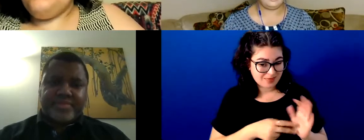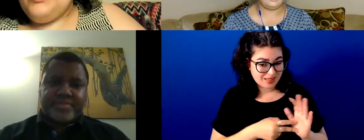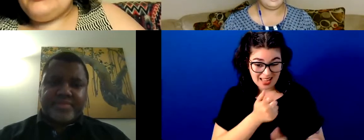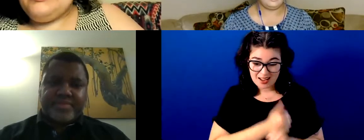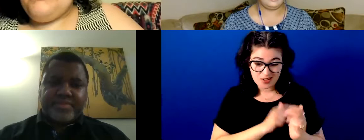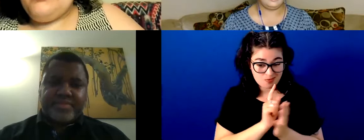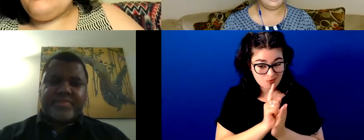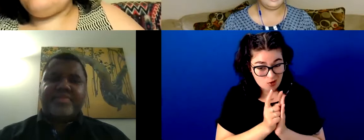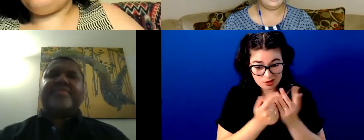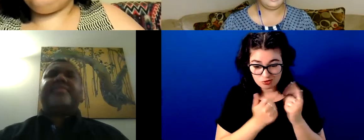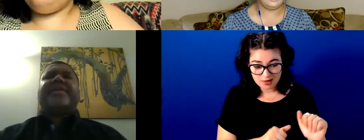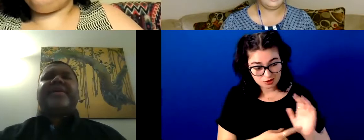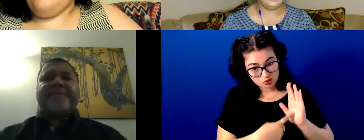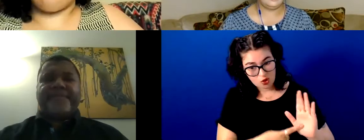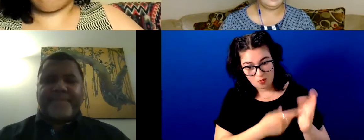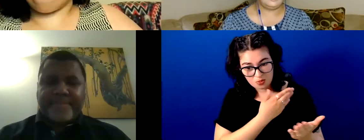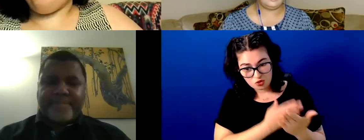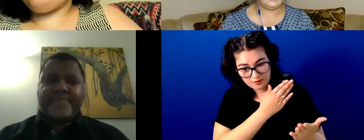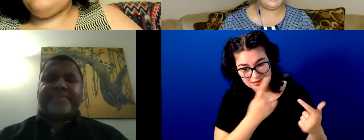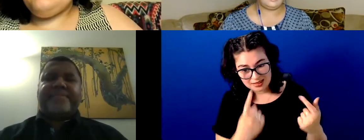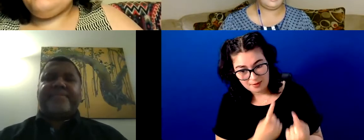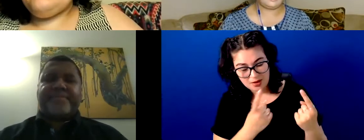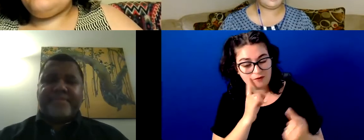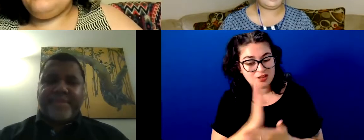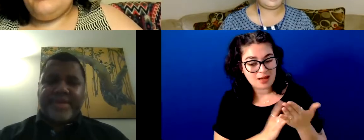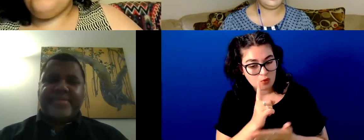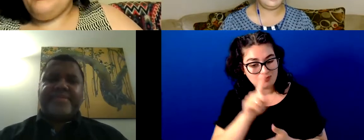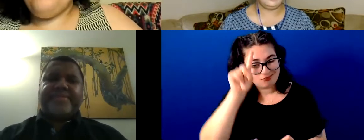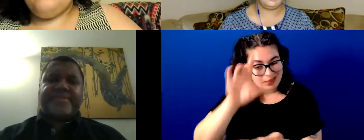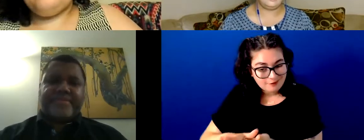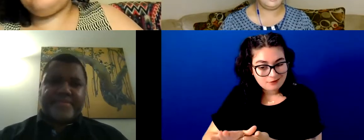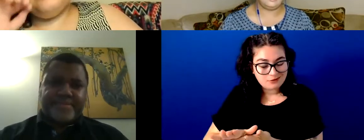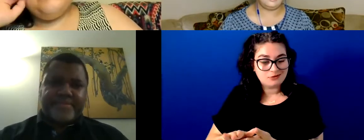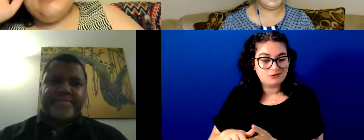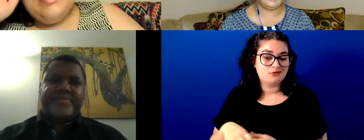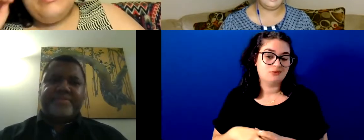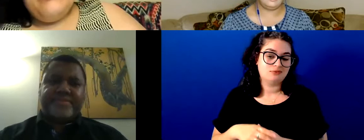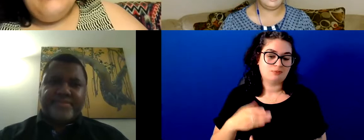to showcase something to have it be validated and have it be outlined.